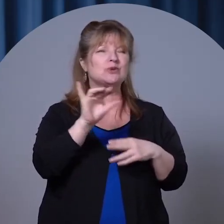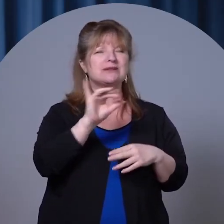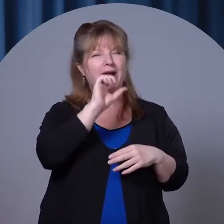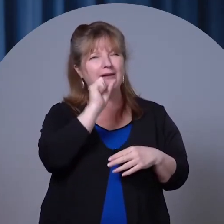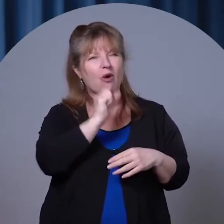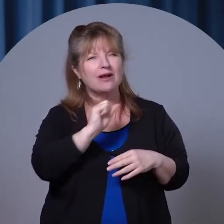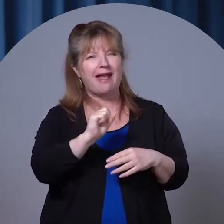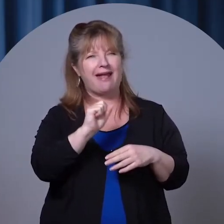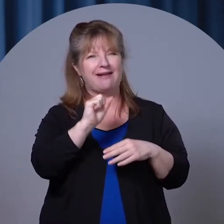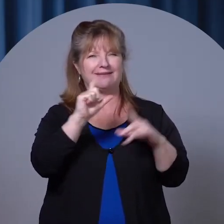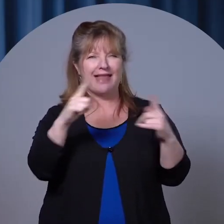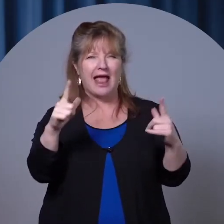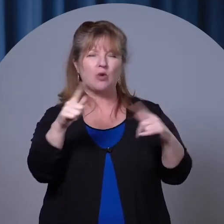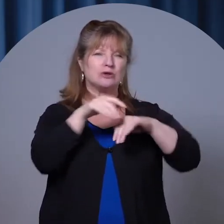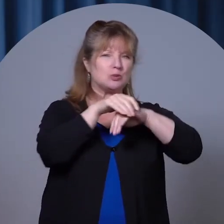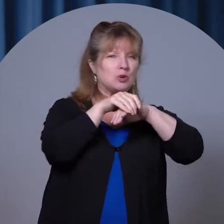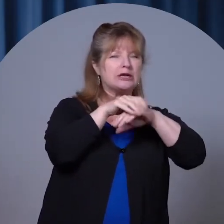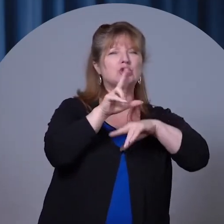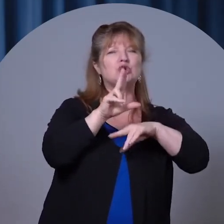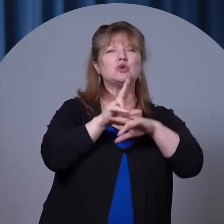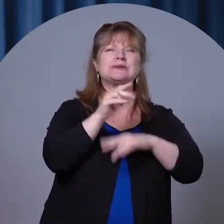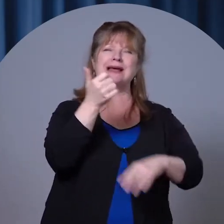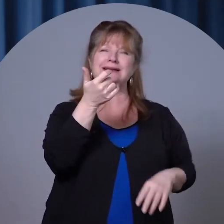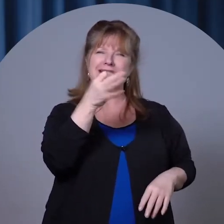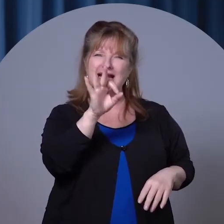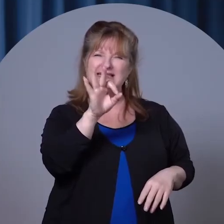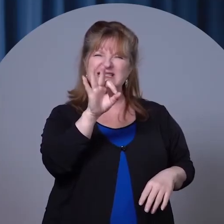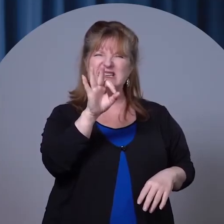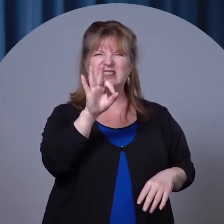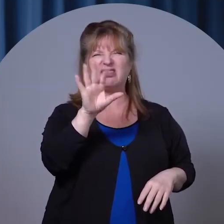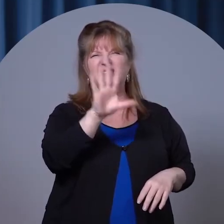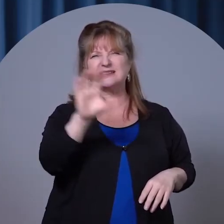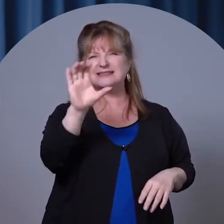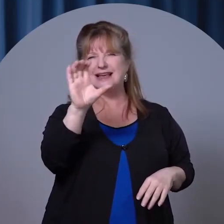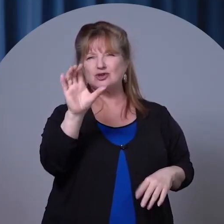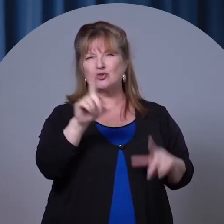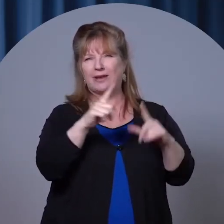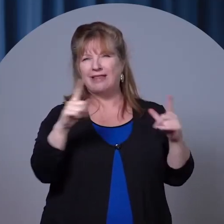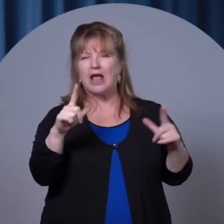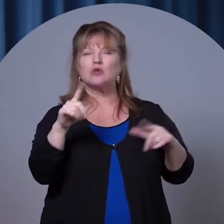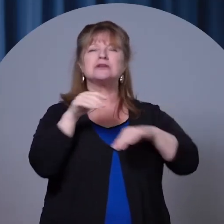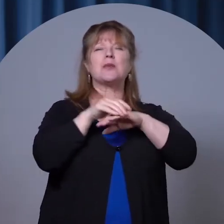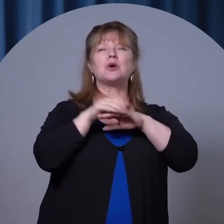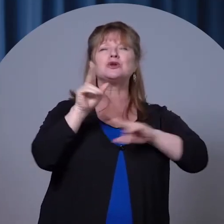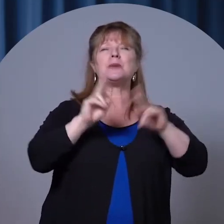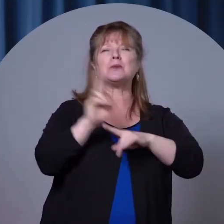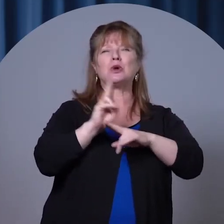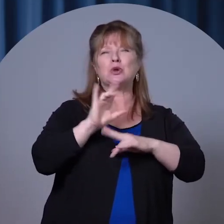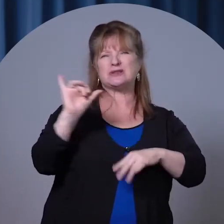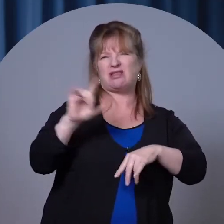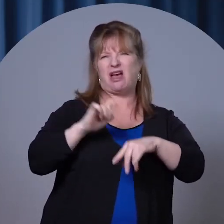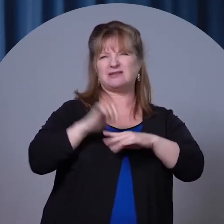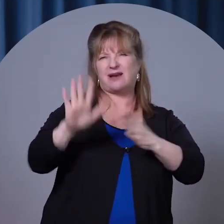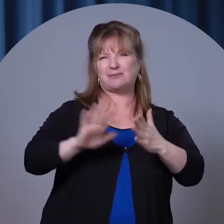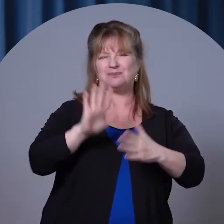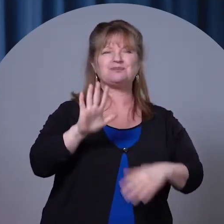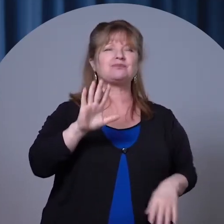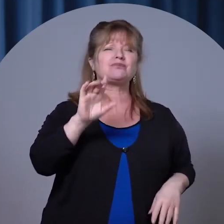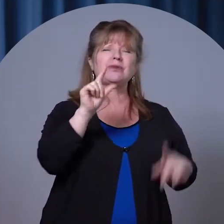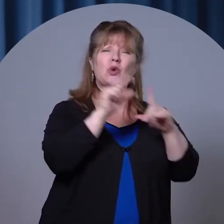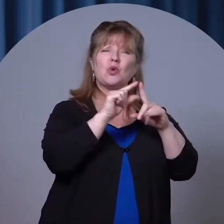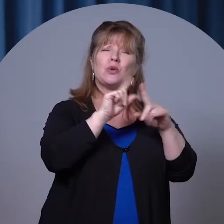uncertain of my own future with my business and the future of many others. But I take comfort in the fact that so many in our